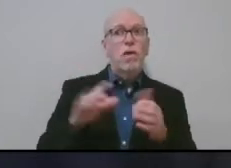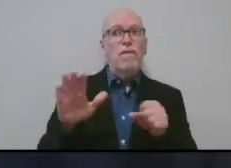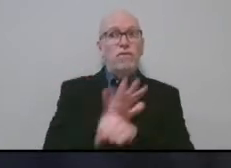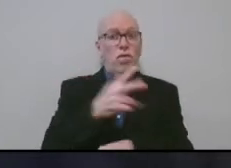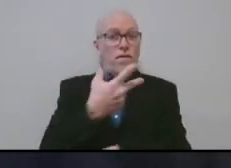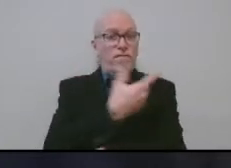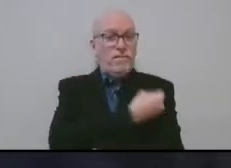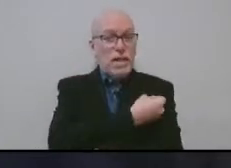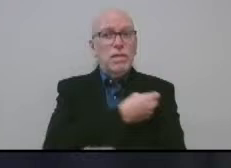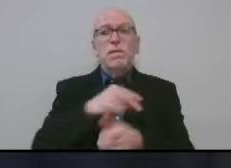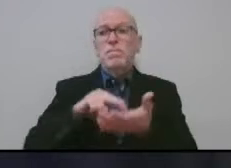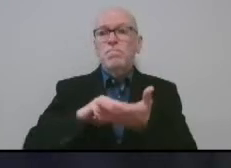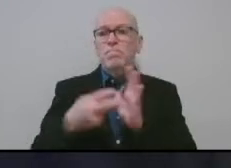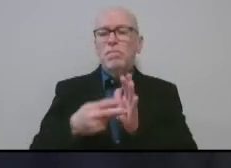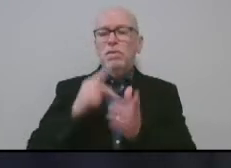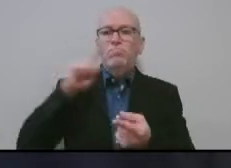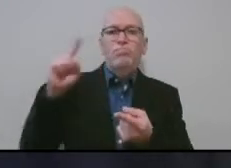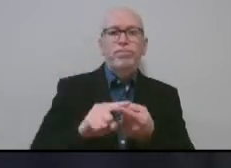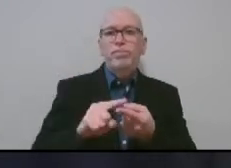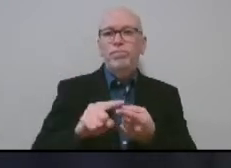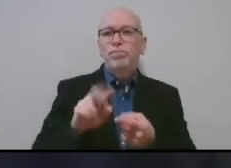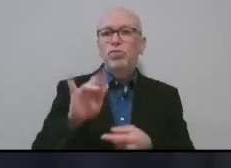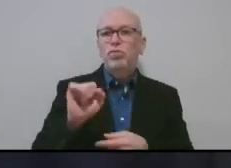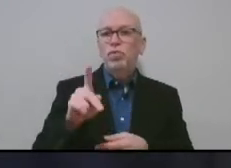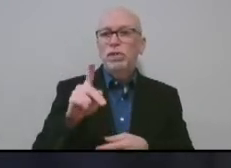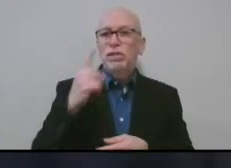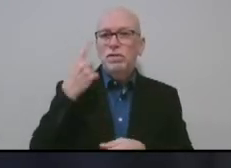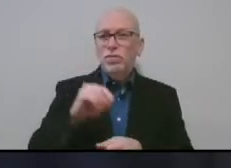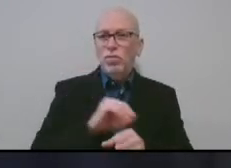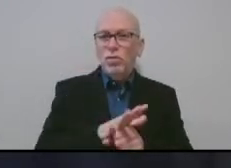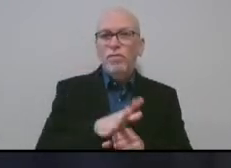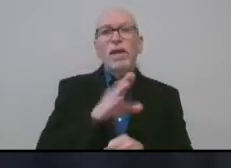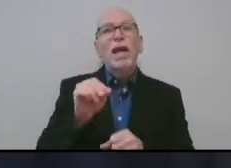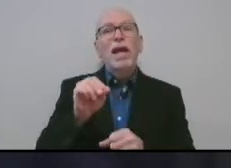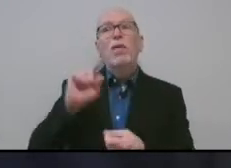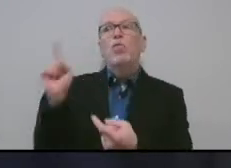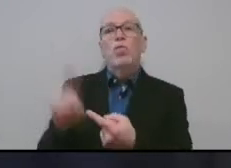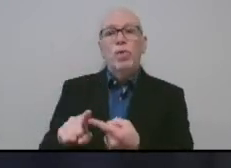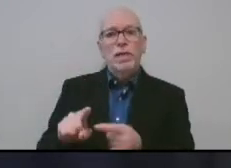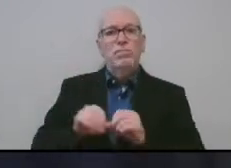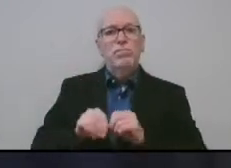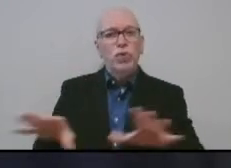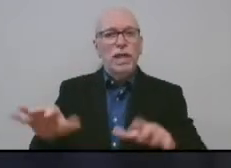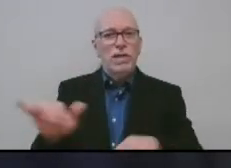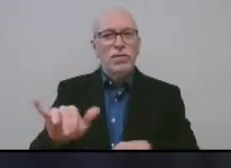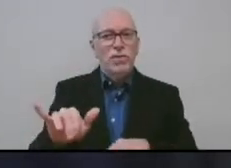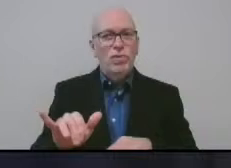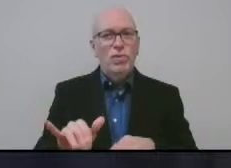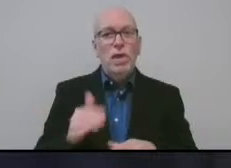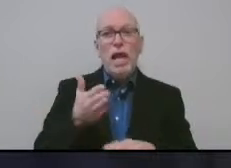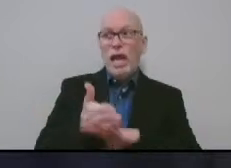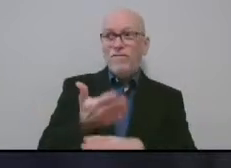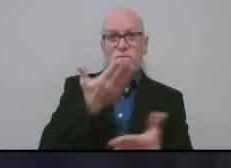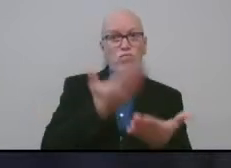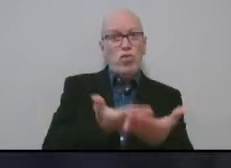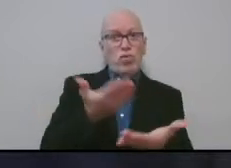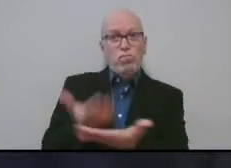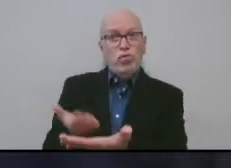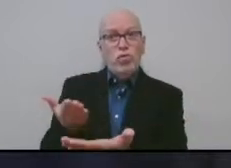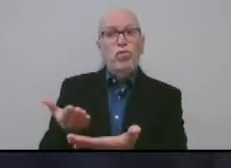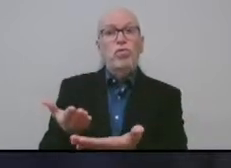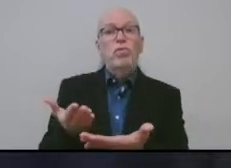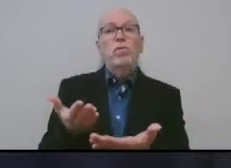only decreases your risk of getting COVID, but decreases the risk of transmitting it. I think once we have that, we'll be ready to make